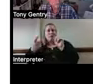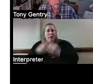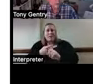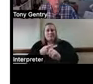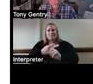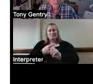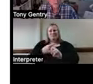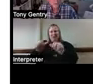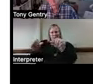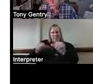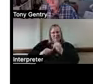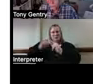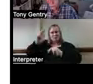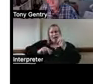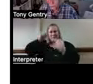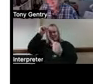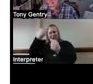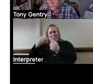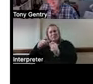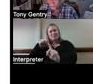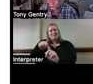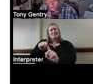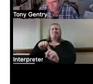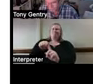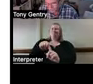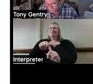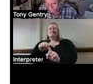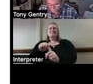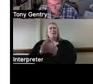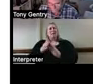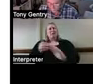memories, a place where we can truly just be ourselves.